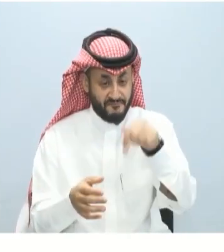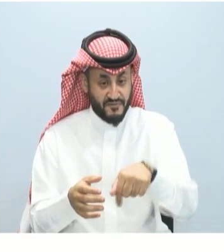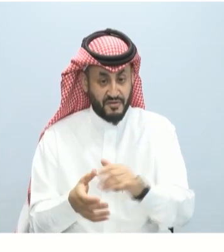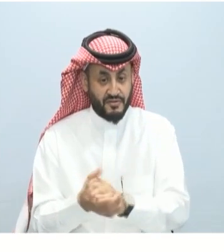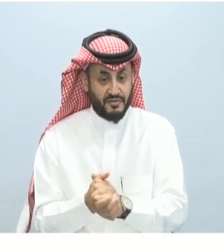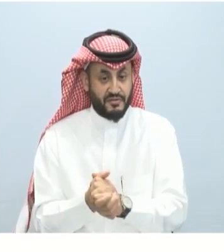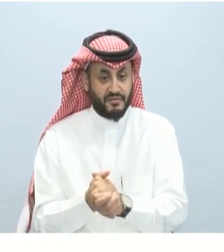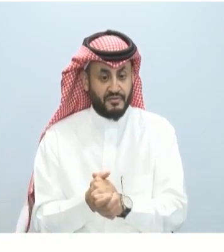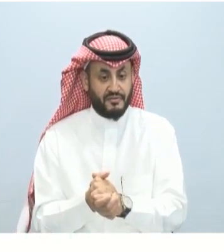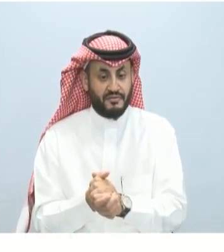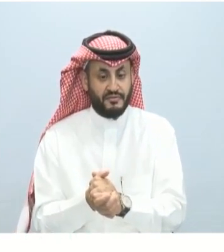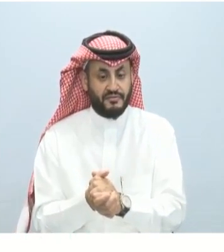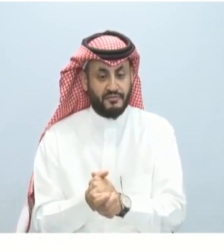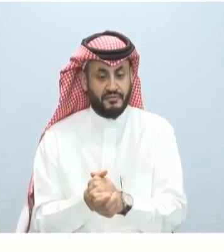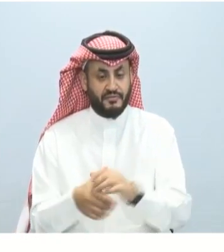write my introduction?